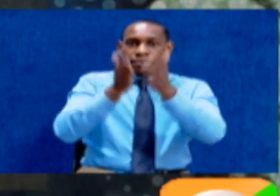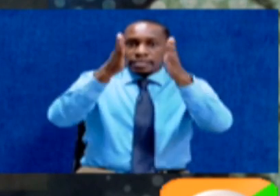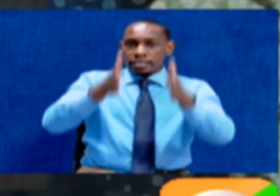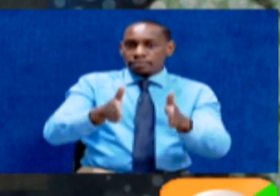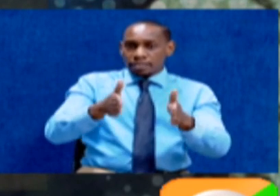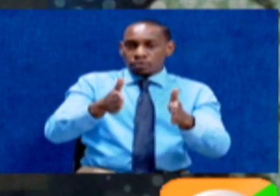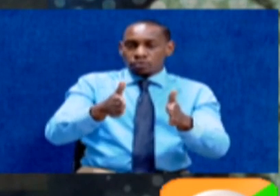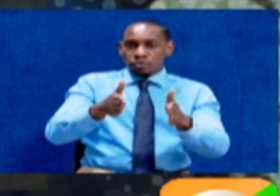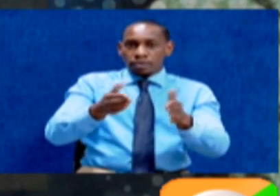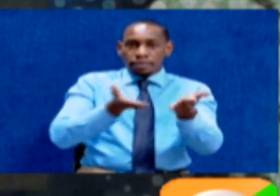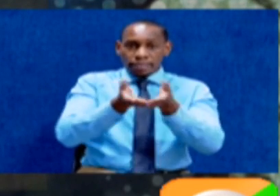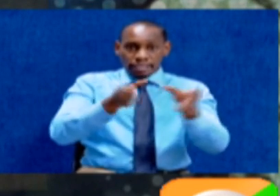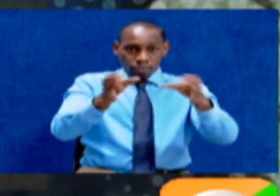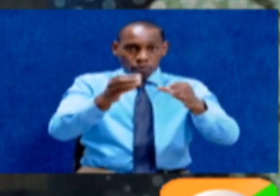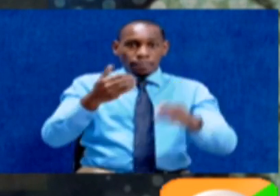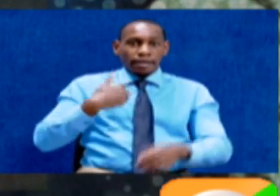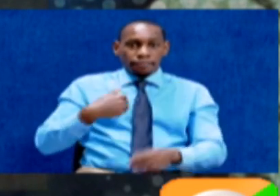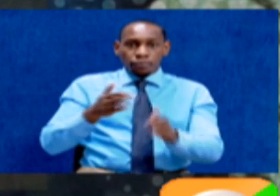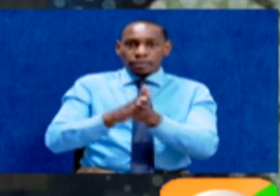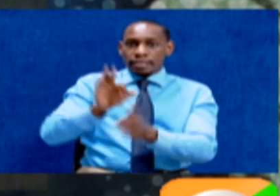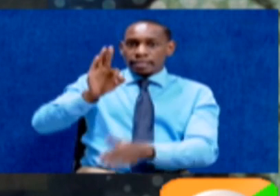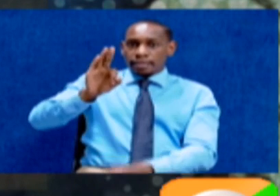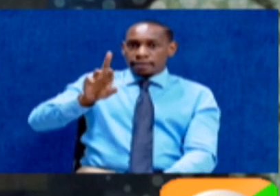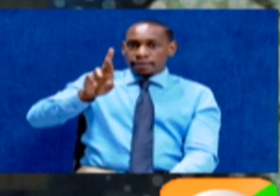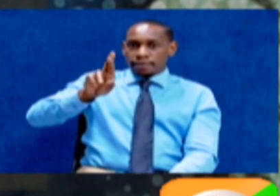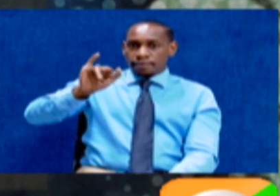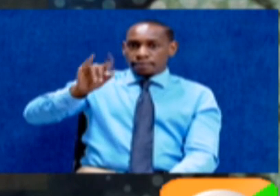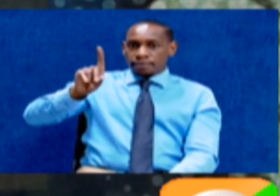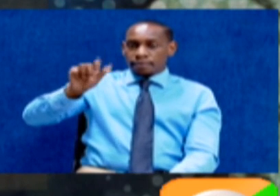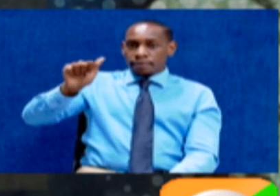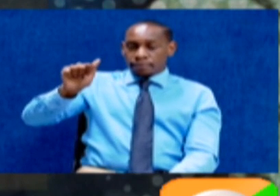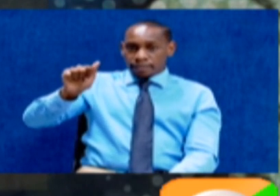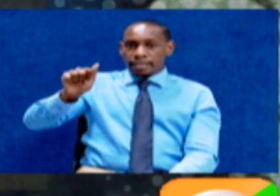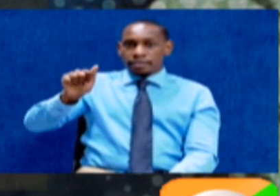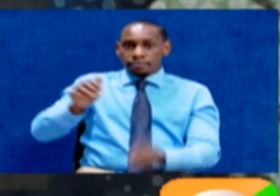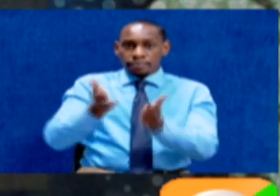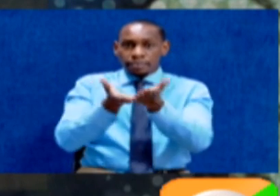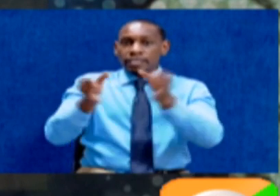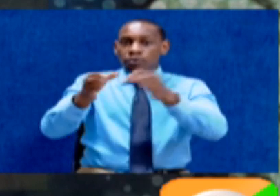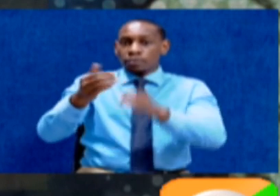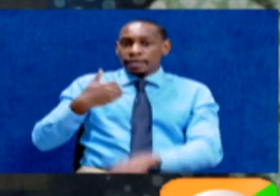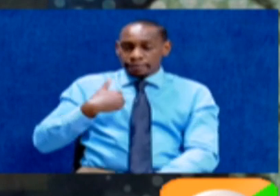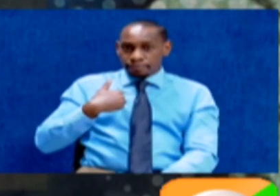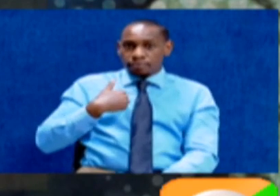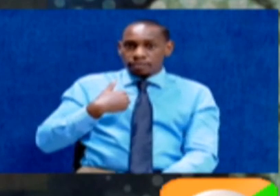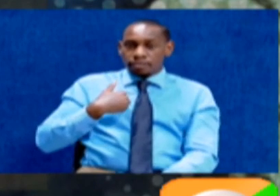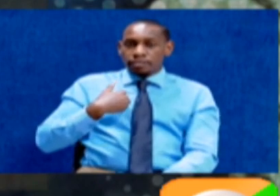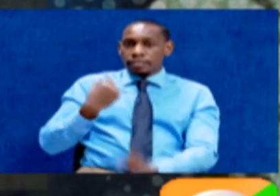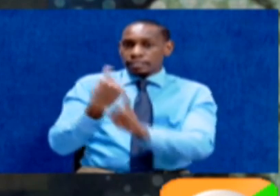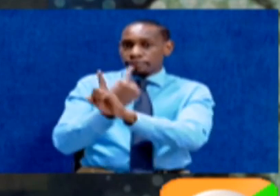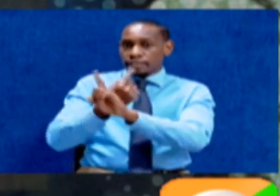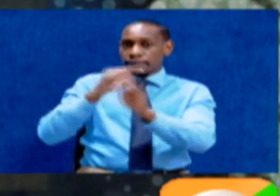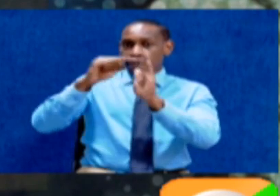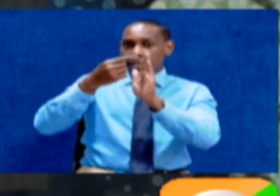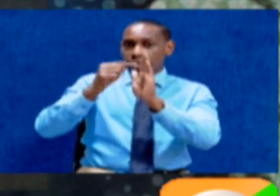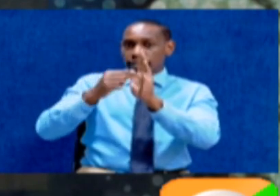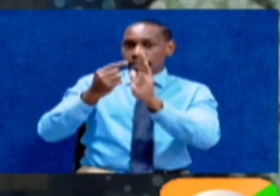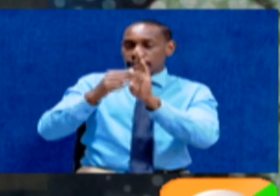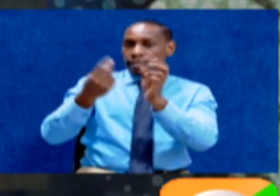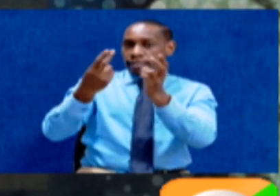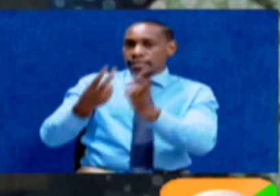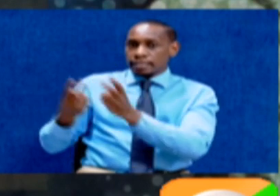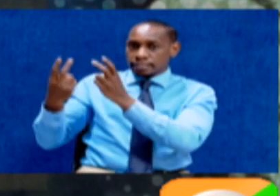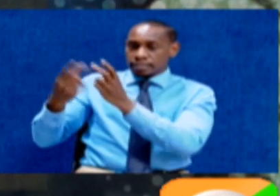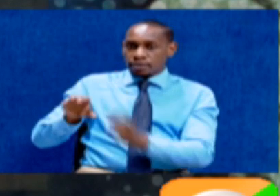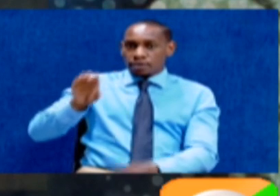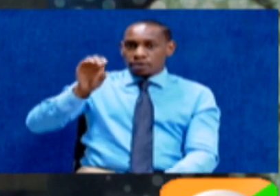proprietor of Ademwa Enterprises, Frida Ngoya Wanda of Ngoya Cosmetics and Frigoya Investments, and Kenneth